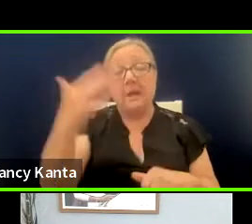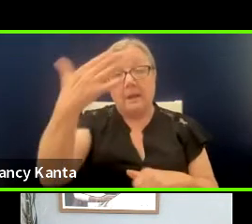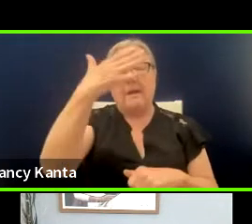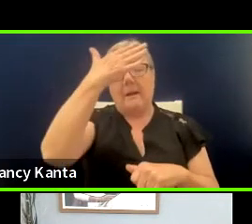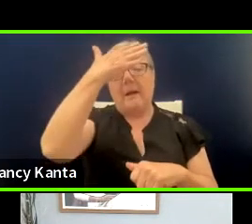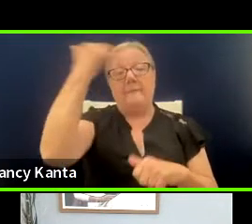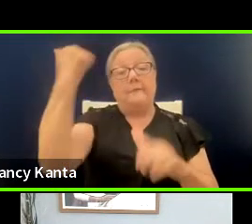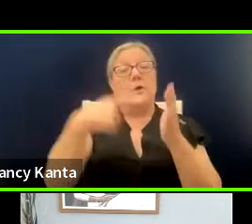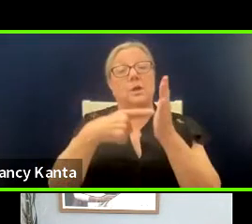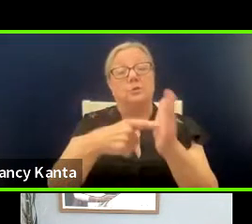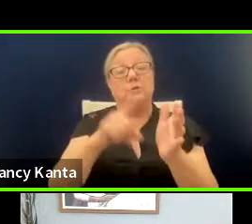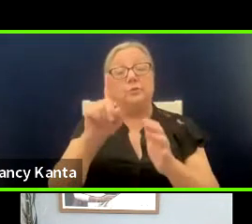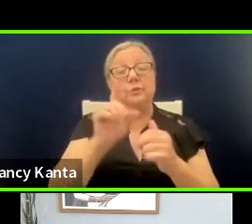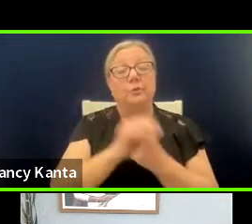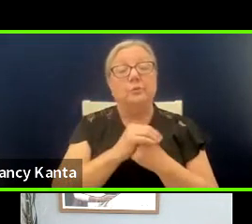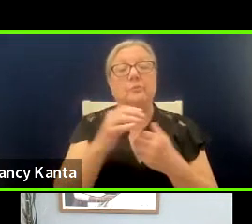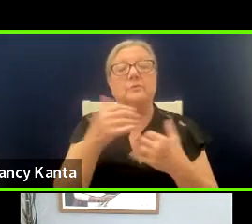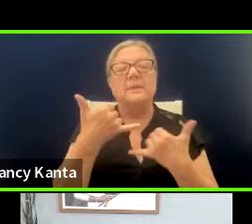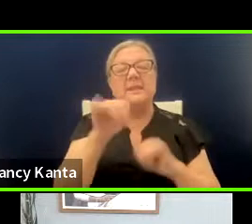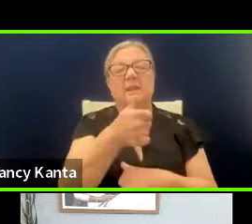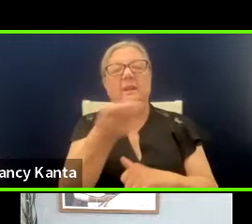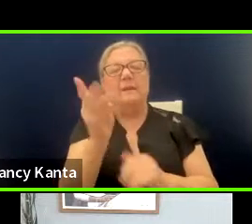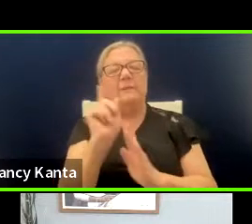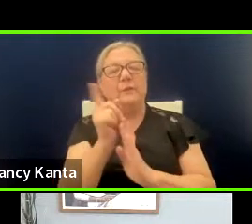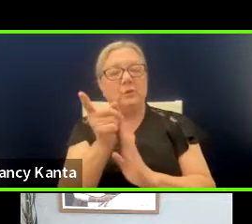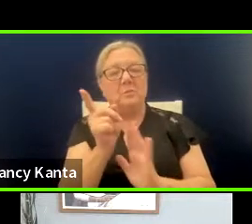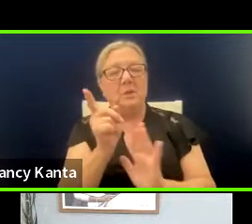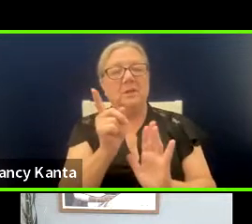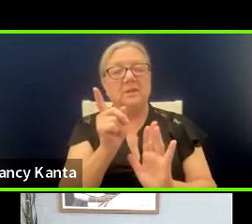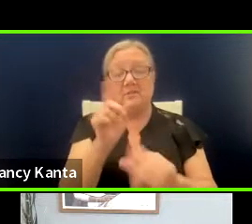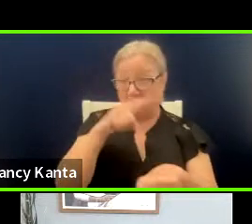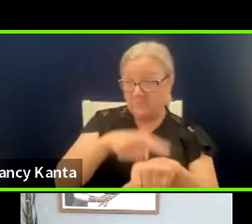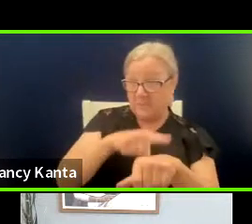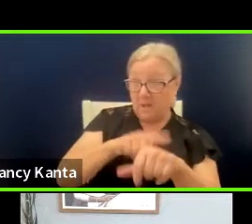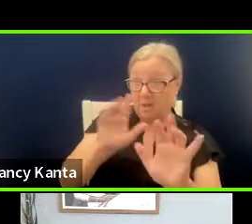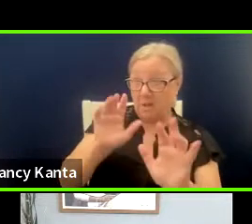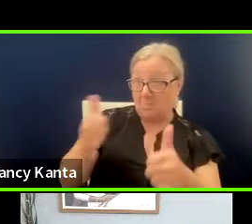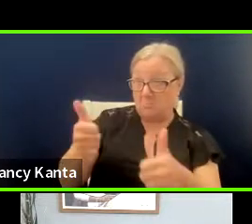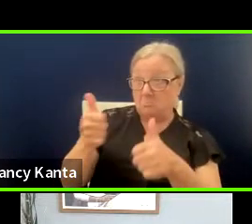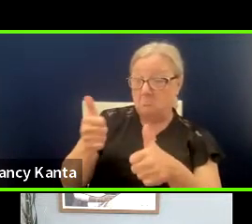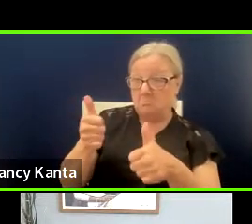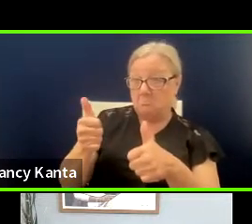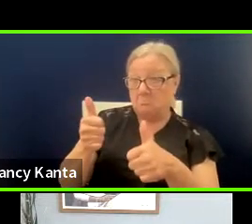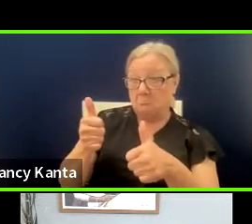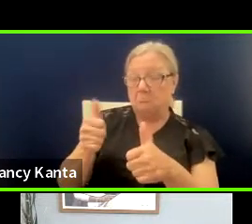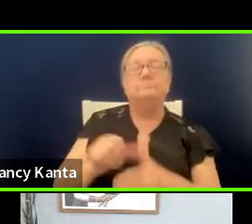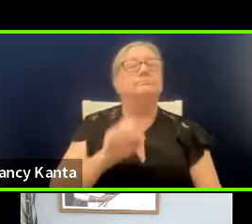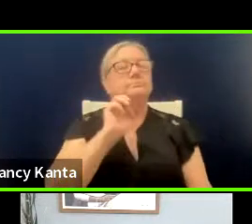bring that back up real quick if you still have a few minutes. Are we doing okay on time, Dr. Hunt, Jake?